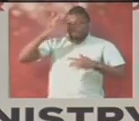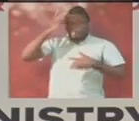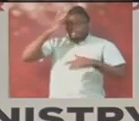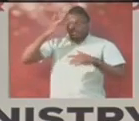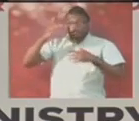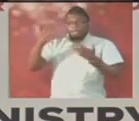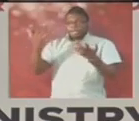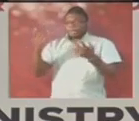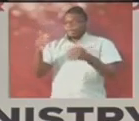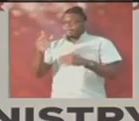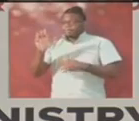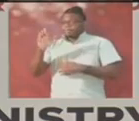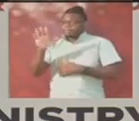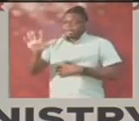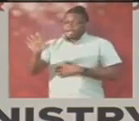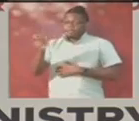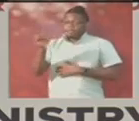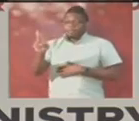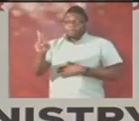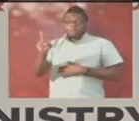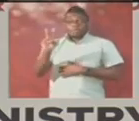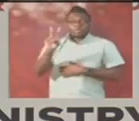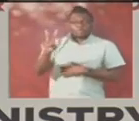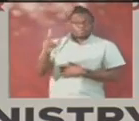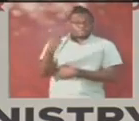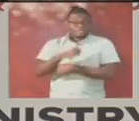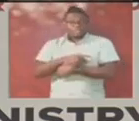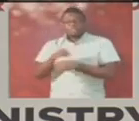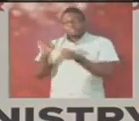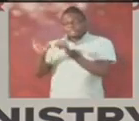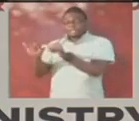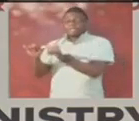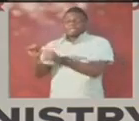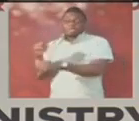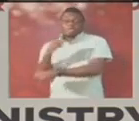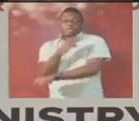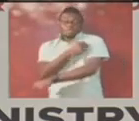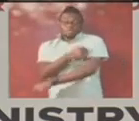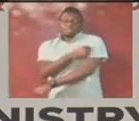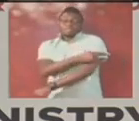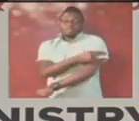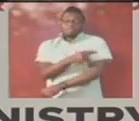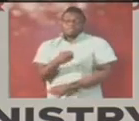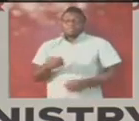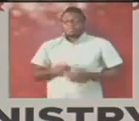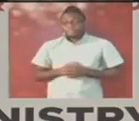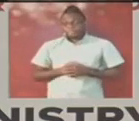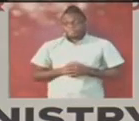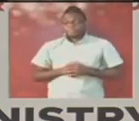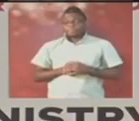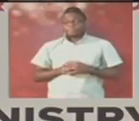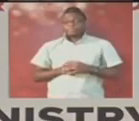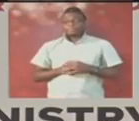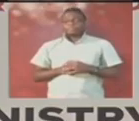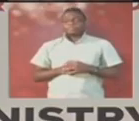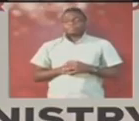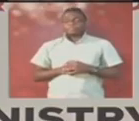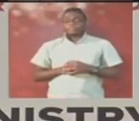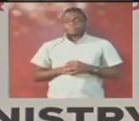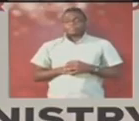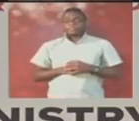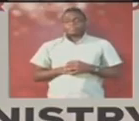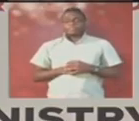days at our hospitals. As such, we have noticed a variable occupancy level in terms of our